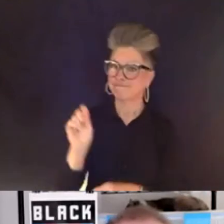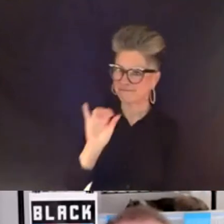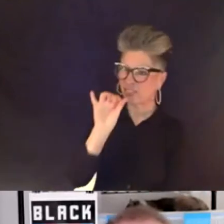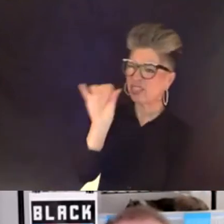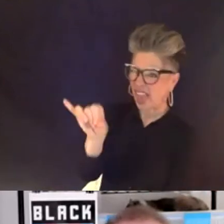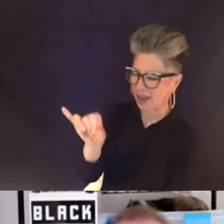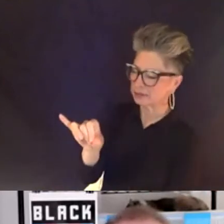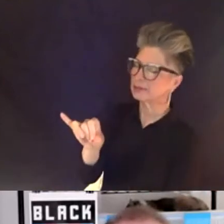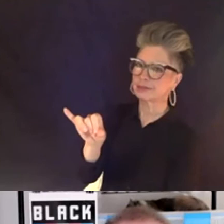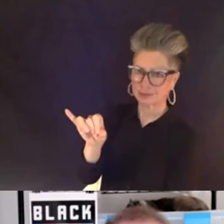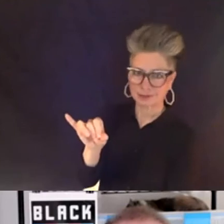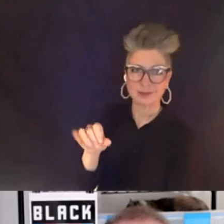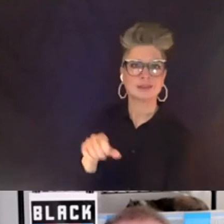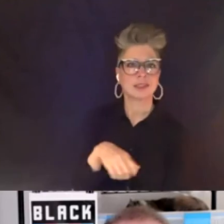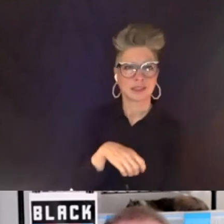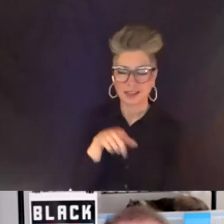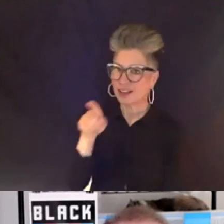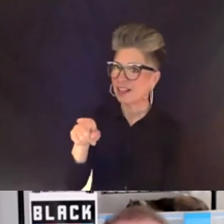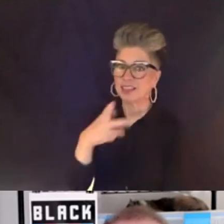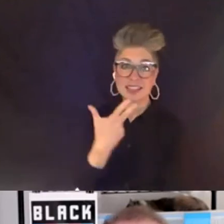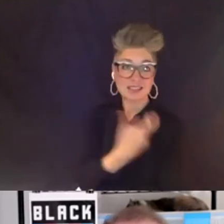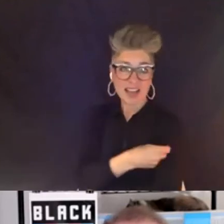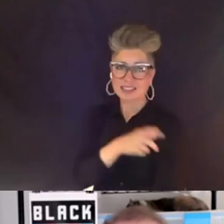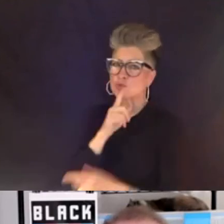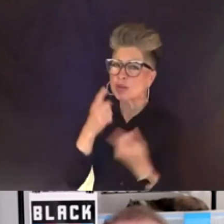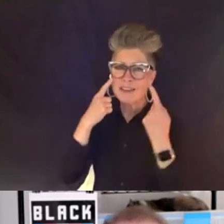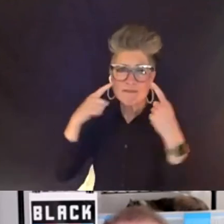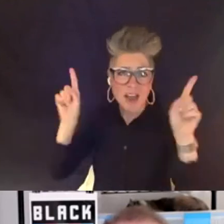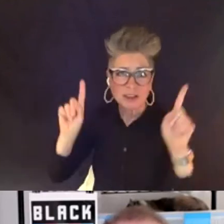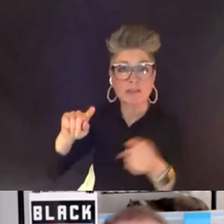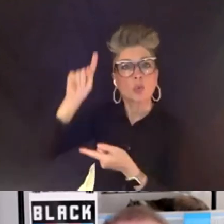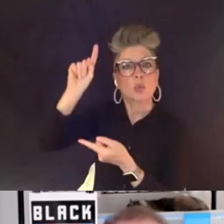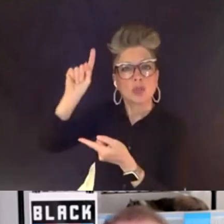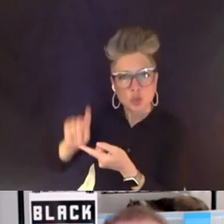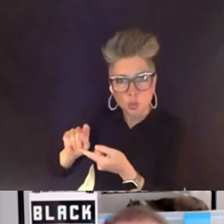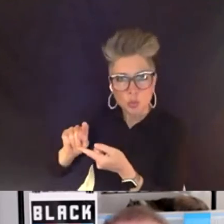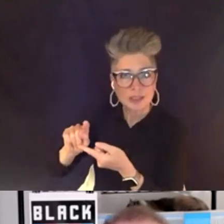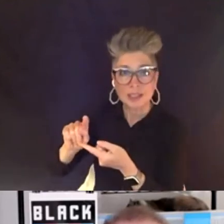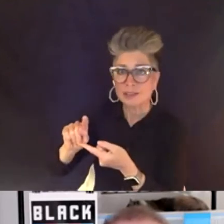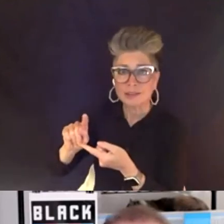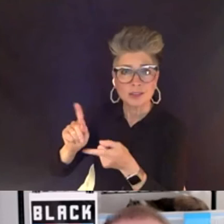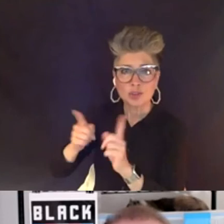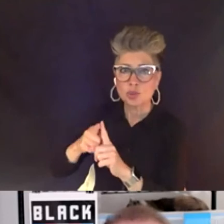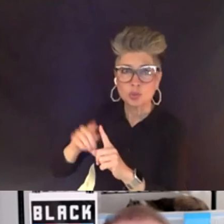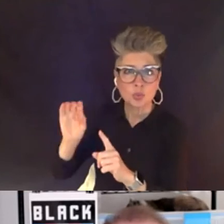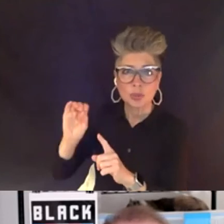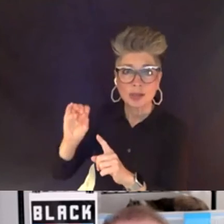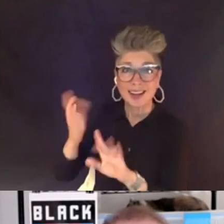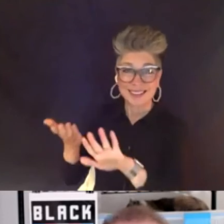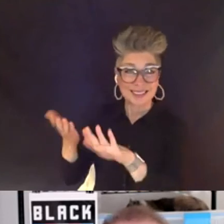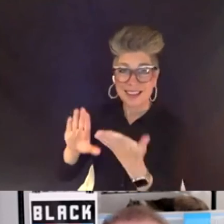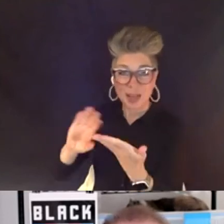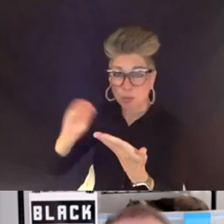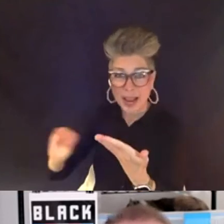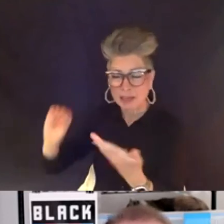vaccines, they are super effective at reducing almost to nil death rates, as well as the